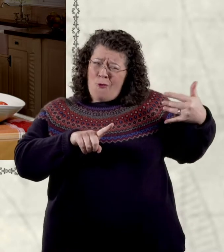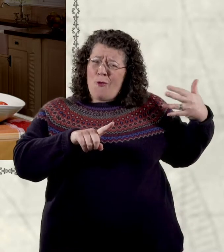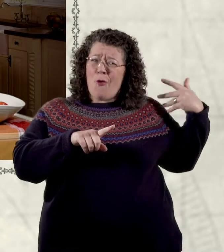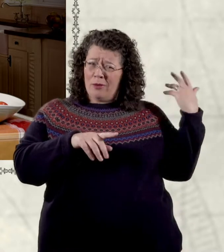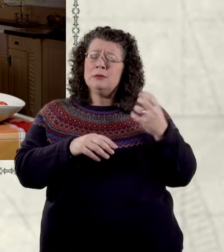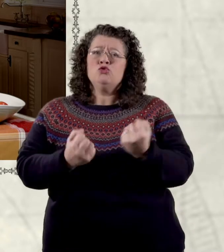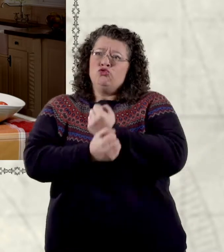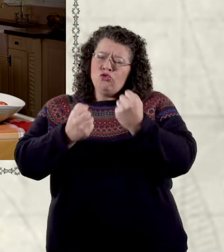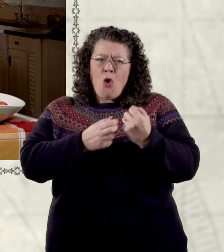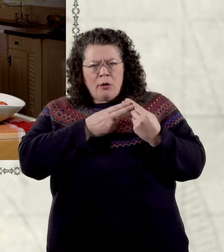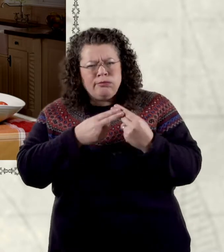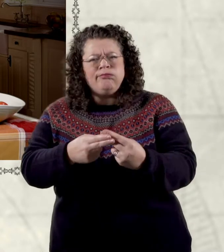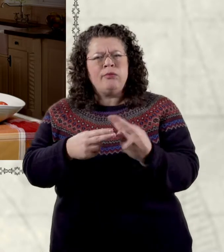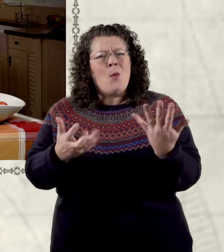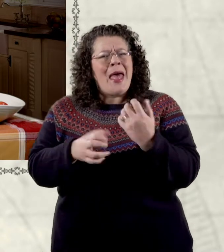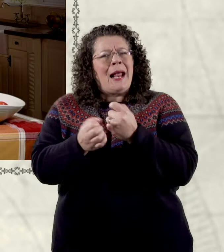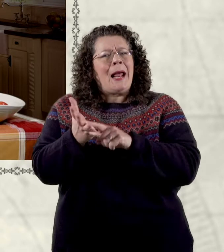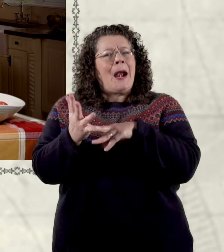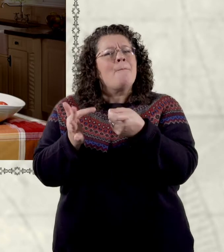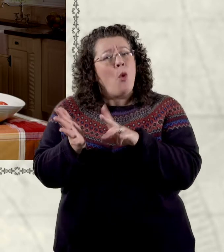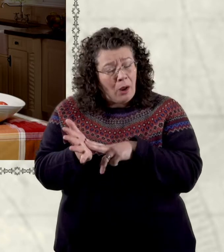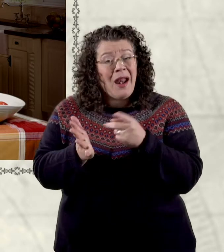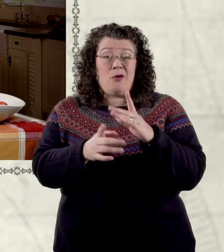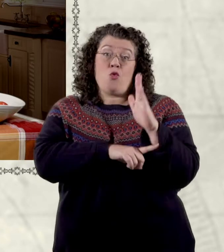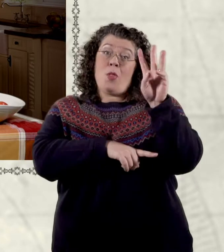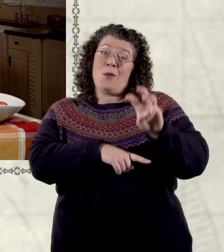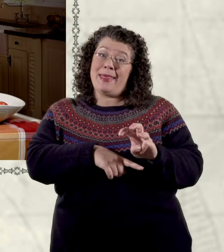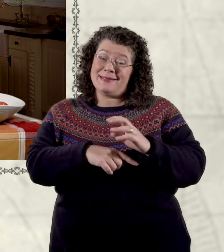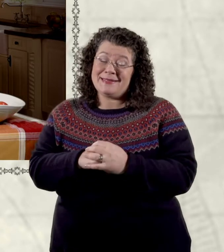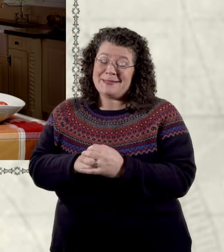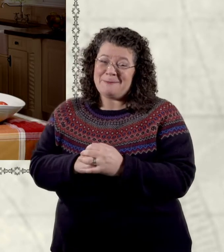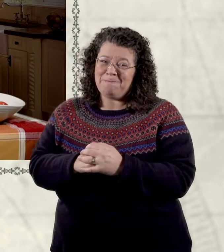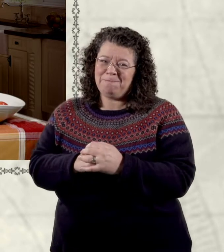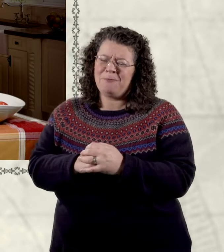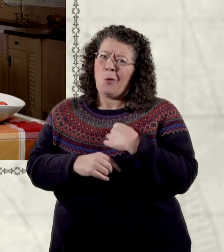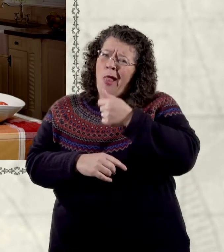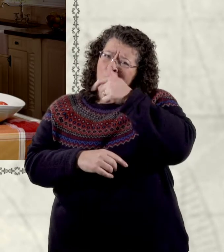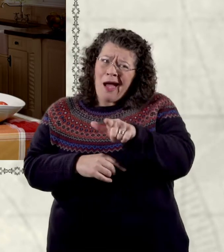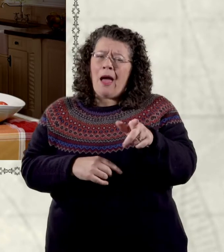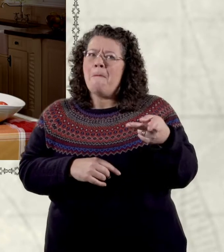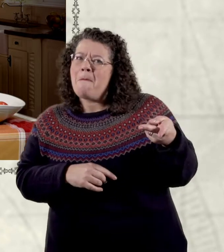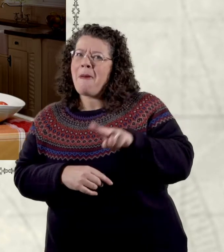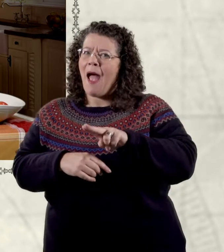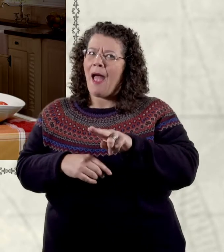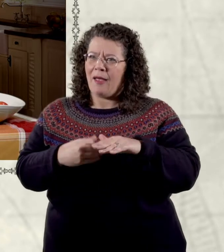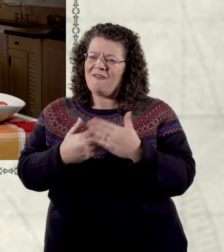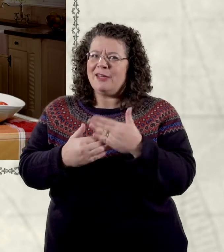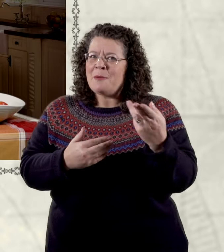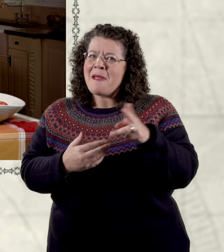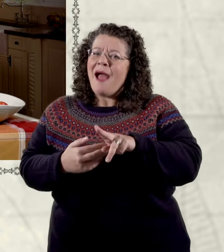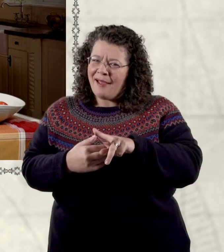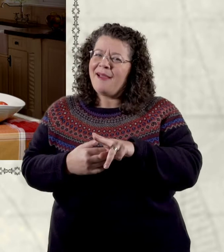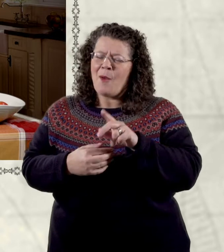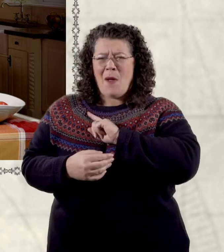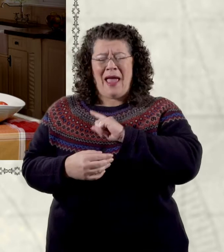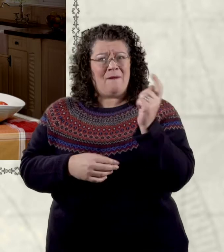with a strong tradition in Glamorgan and North Wales. We're lucky to have her back, because in